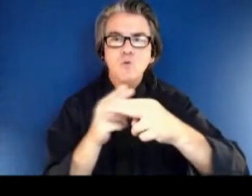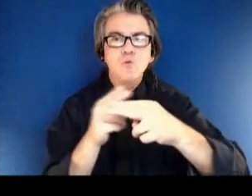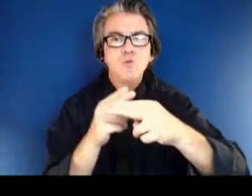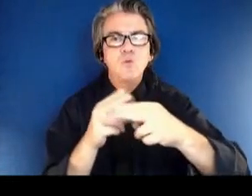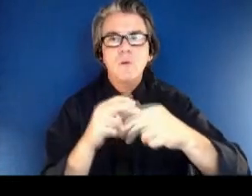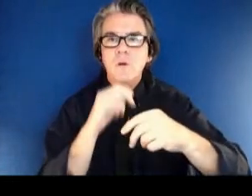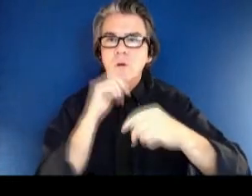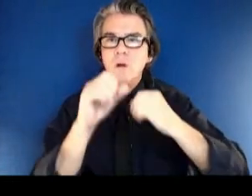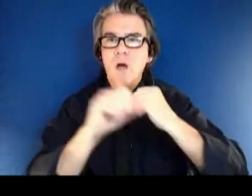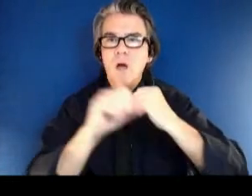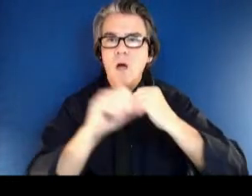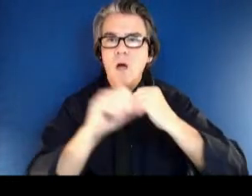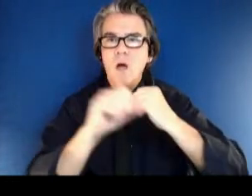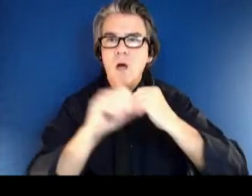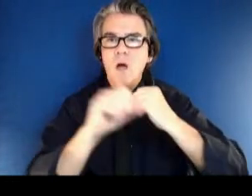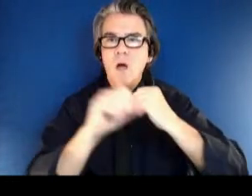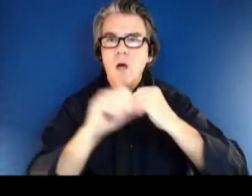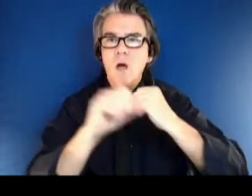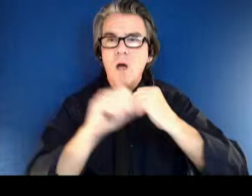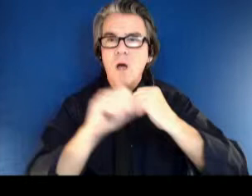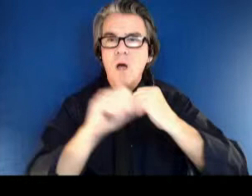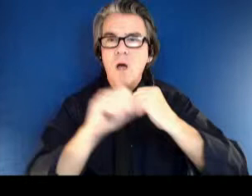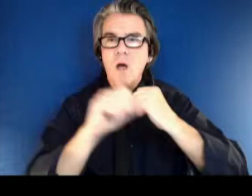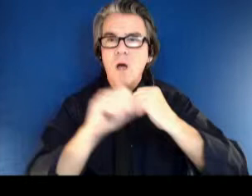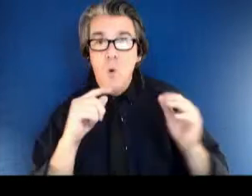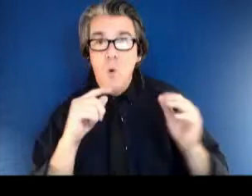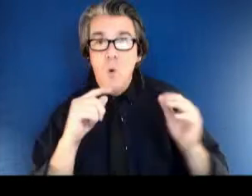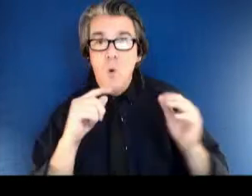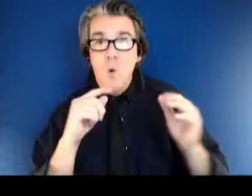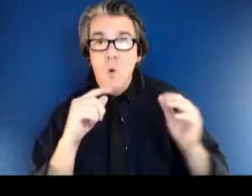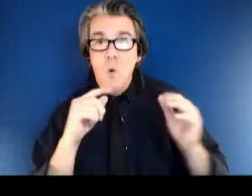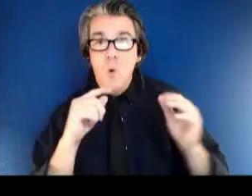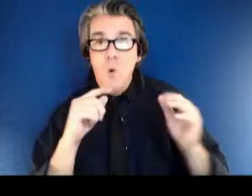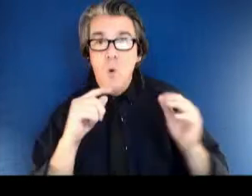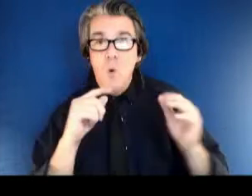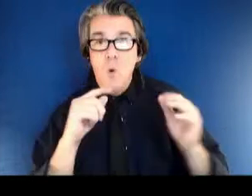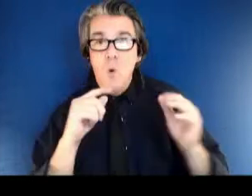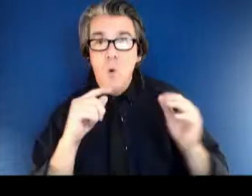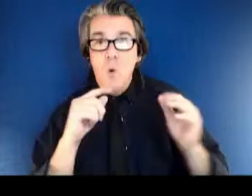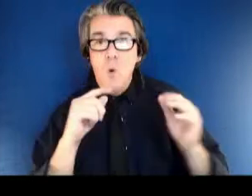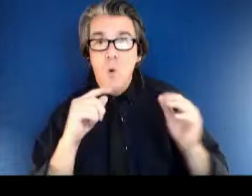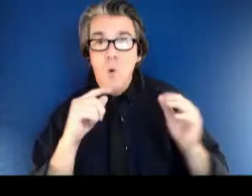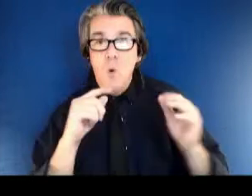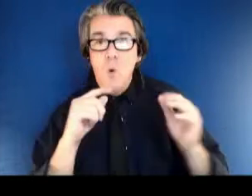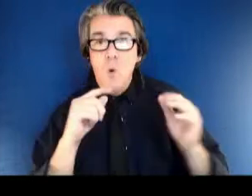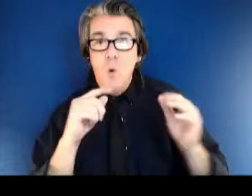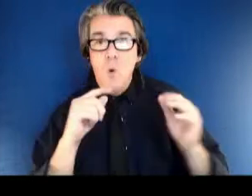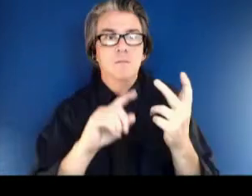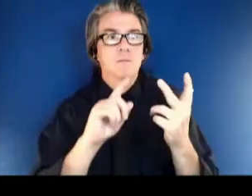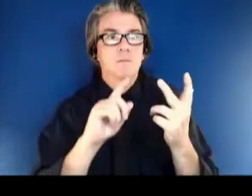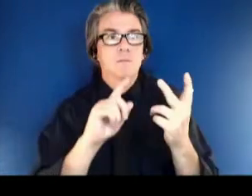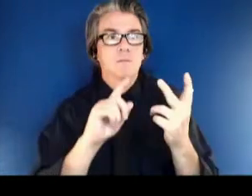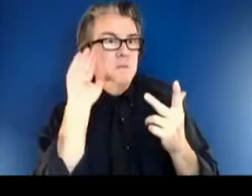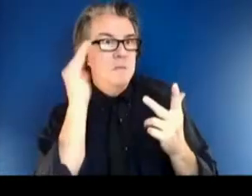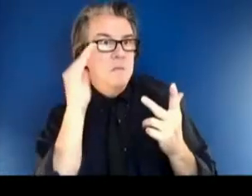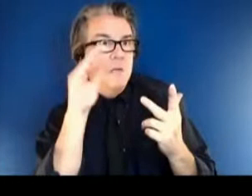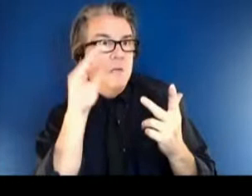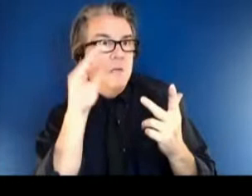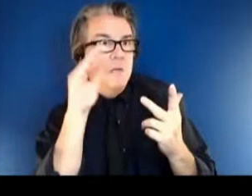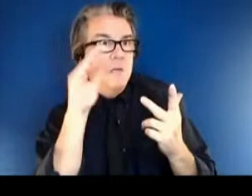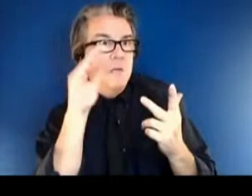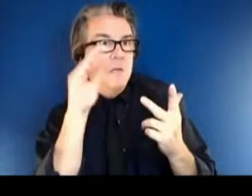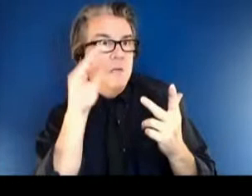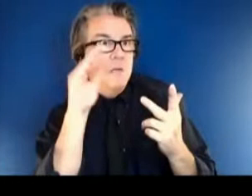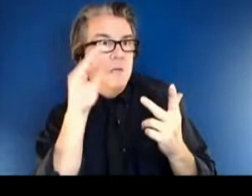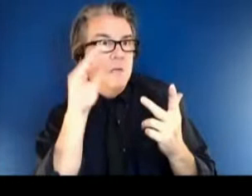our system and it's verified safe and there's nothing that presents a fire ignition risk, we then go ahead and